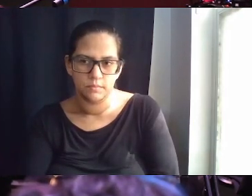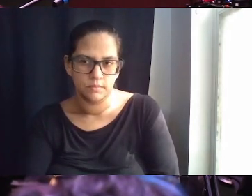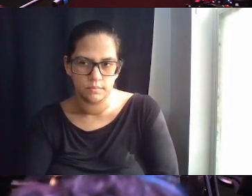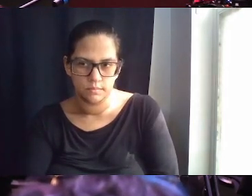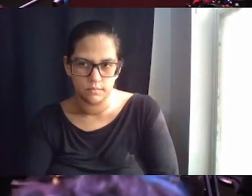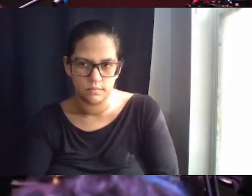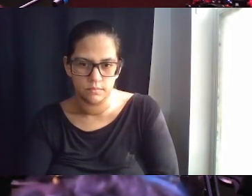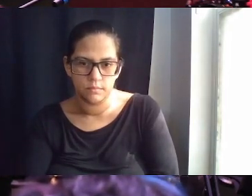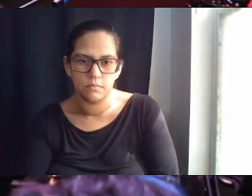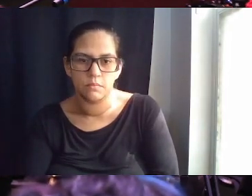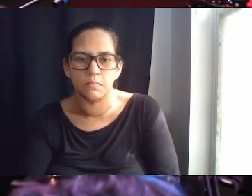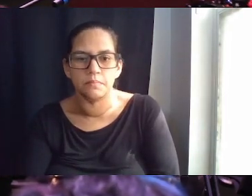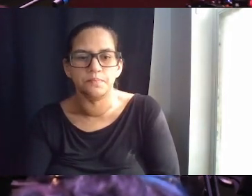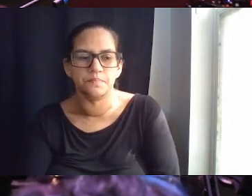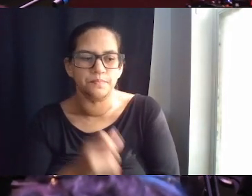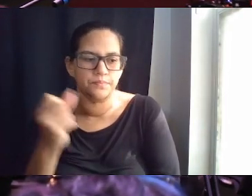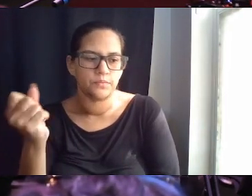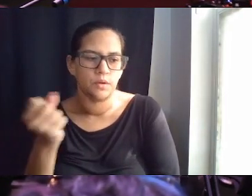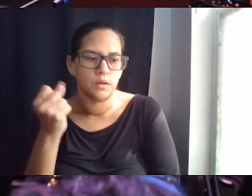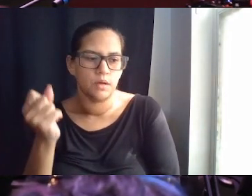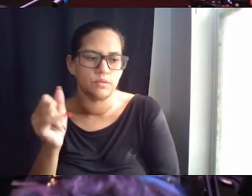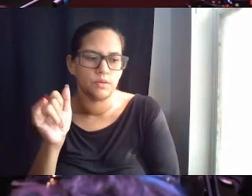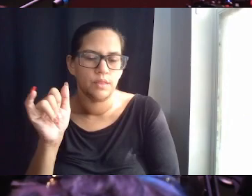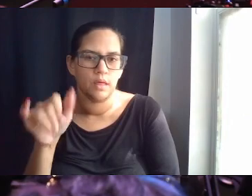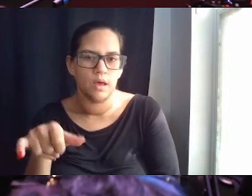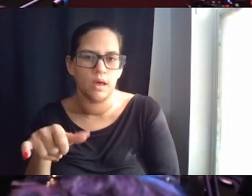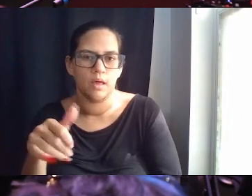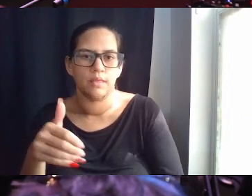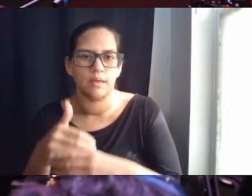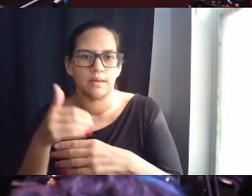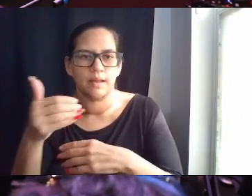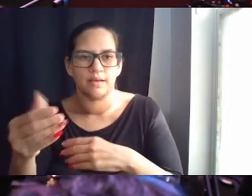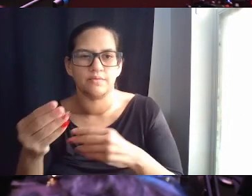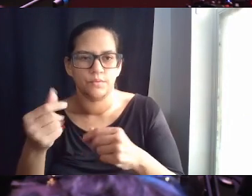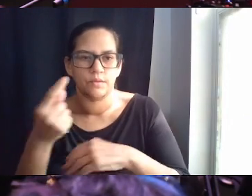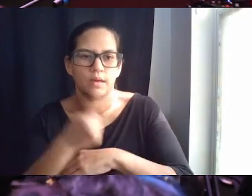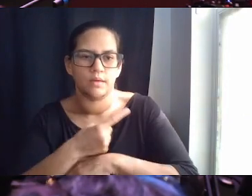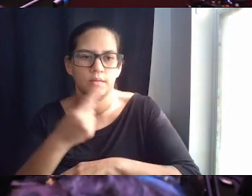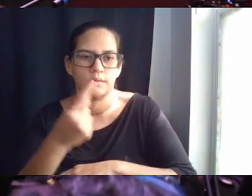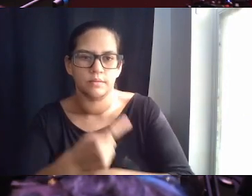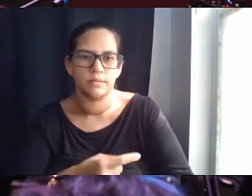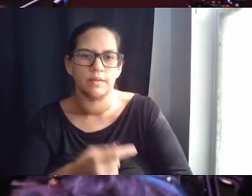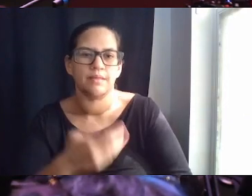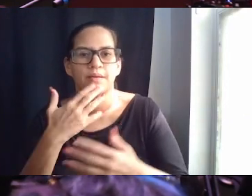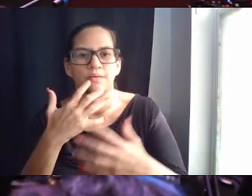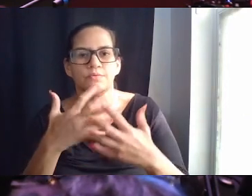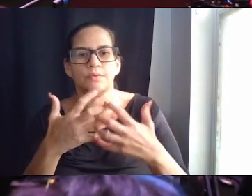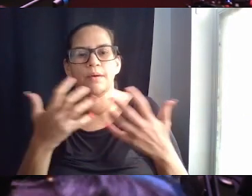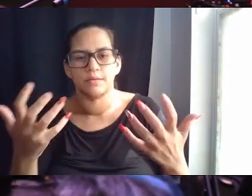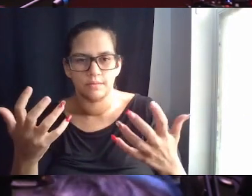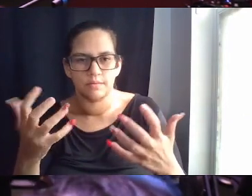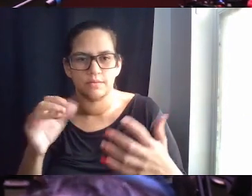Hold on to that over the next couple of days. Thank you so much. Jacqueline, back to you.